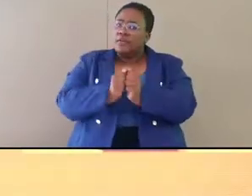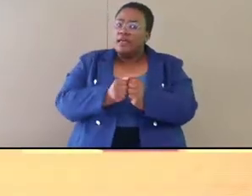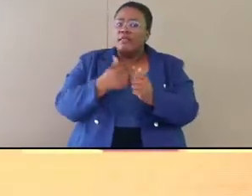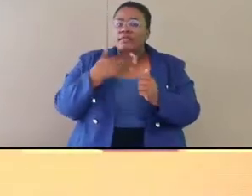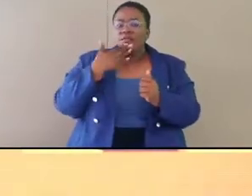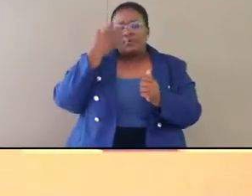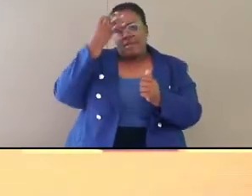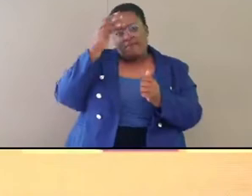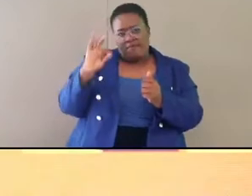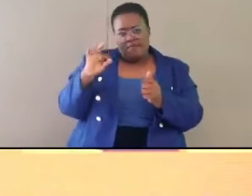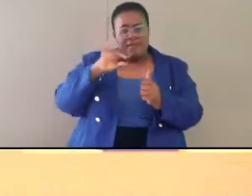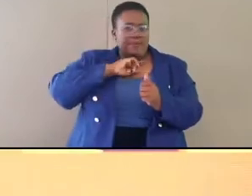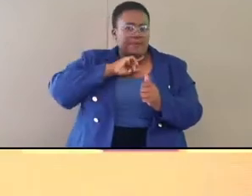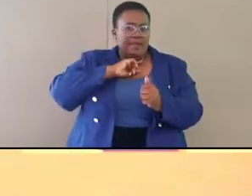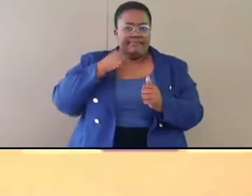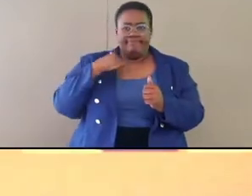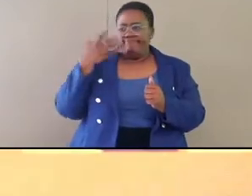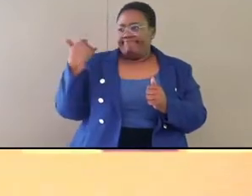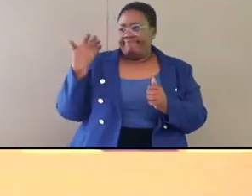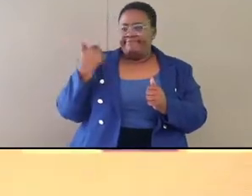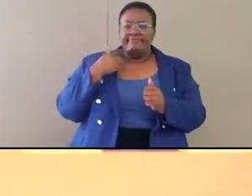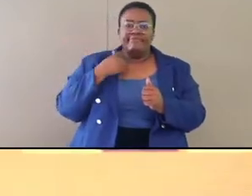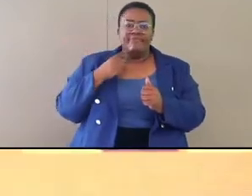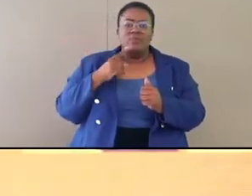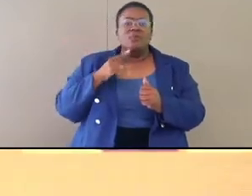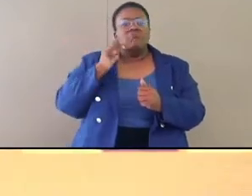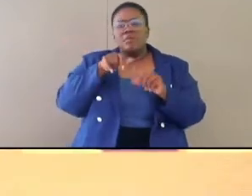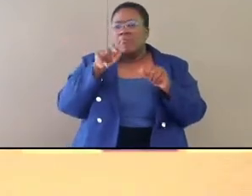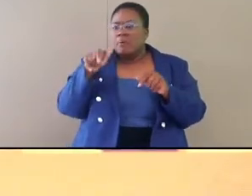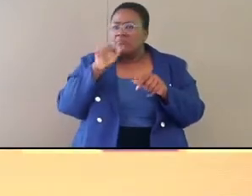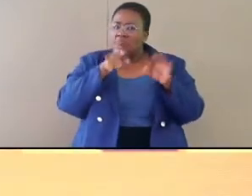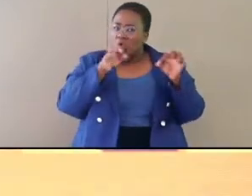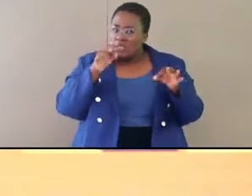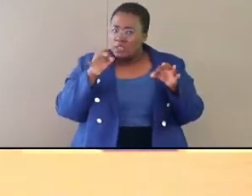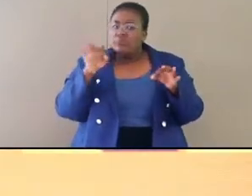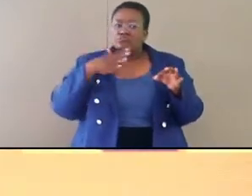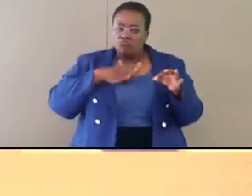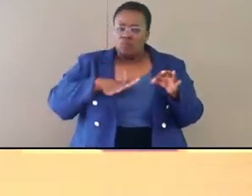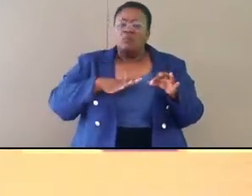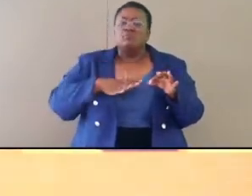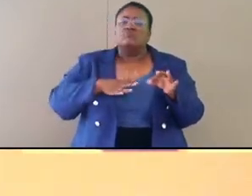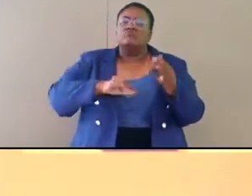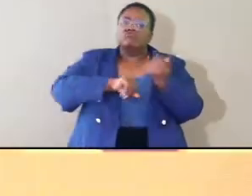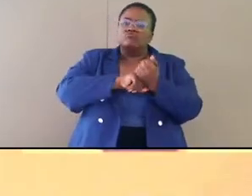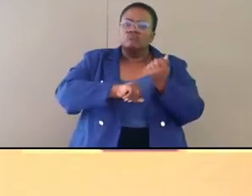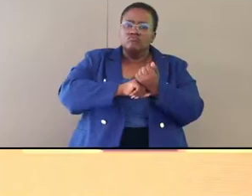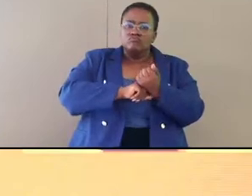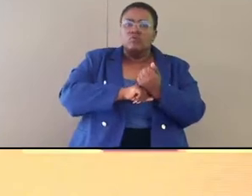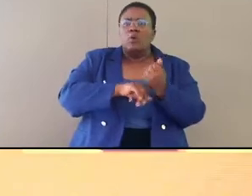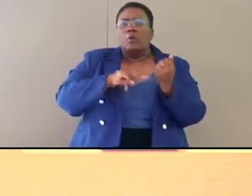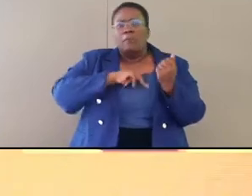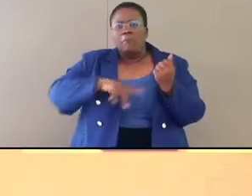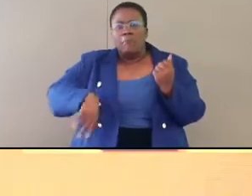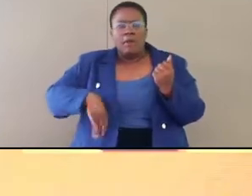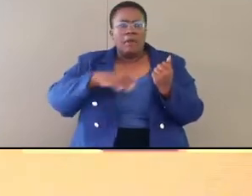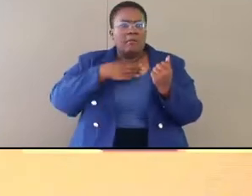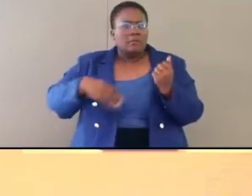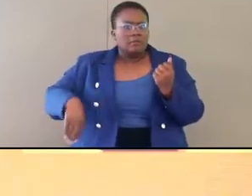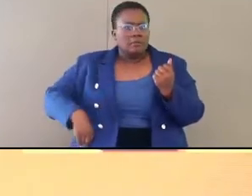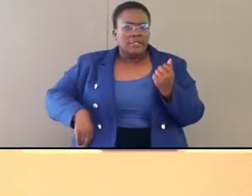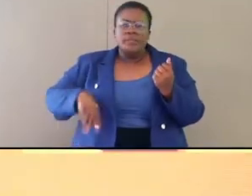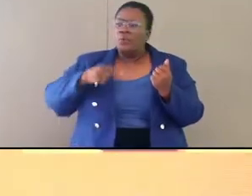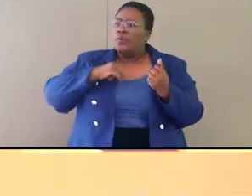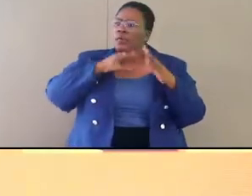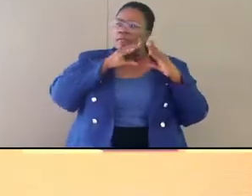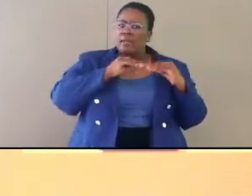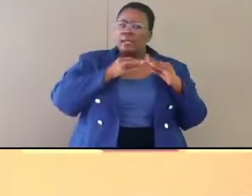as I earlier on said we have the political will it's got to be supported by the administrative will because we as ministers we meet all